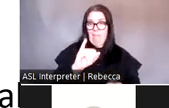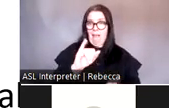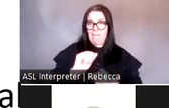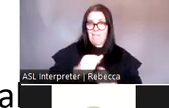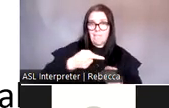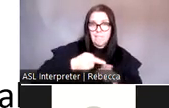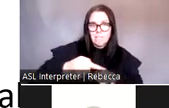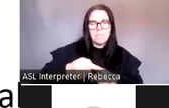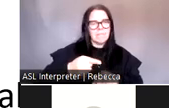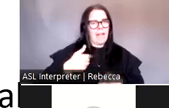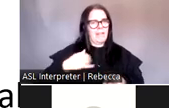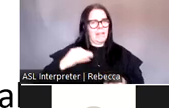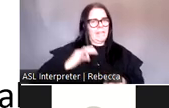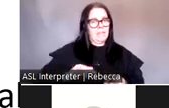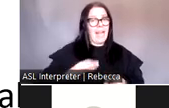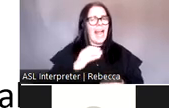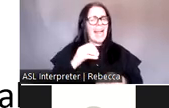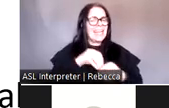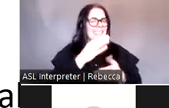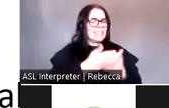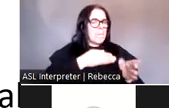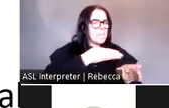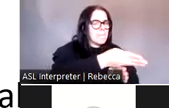Probably more so in some sectors than others.